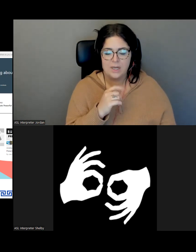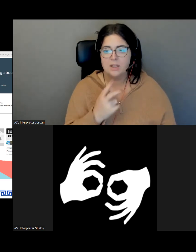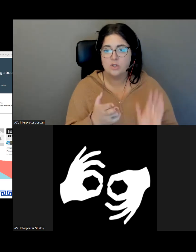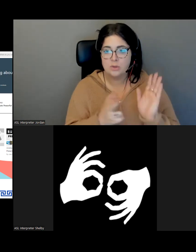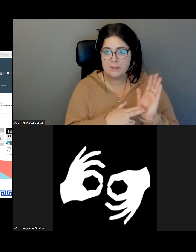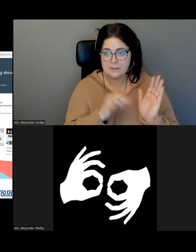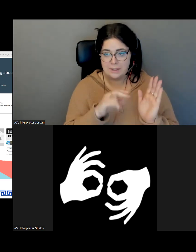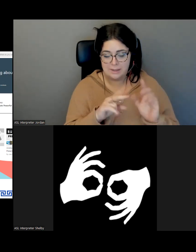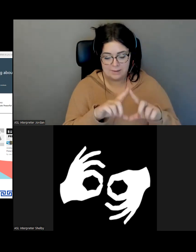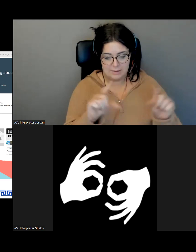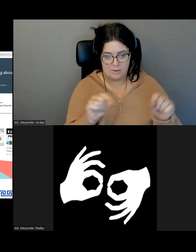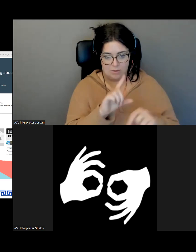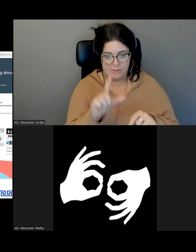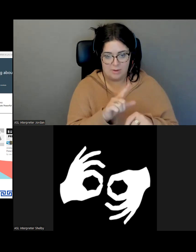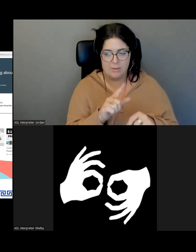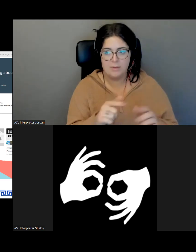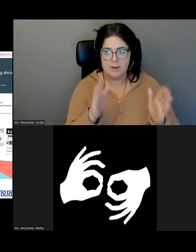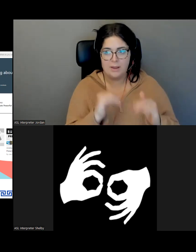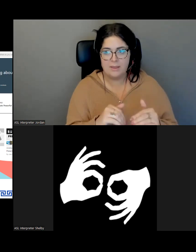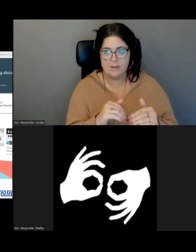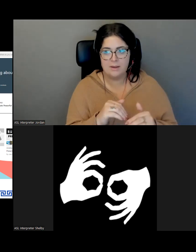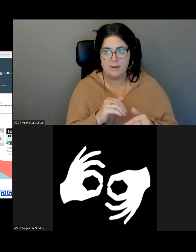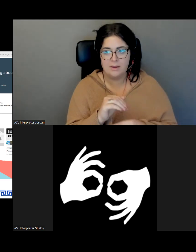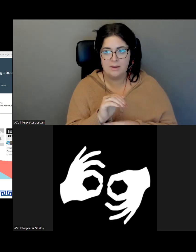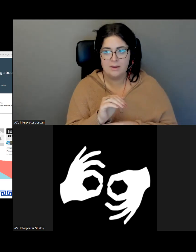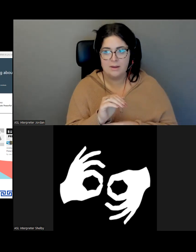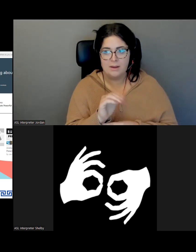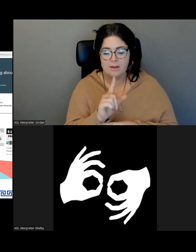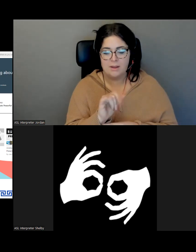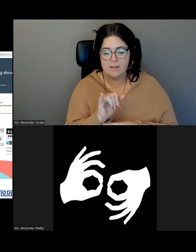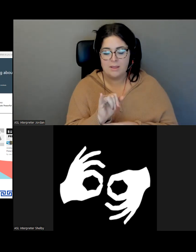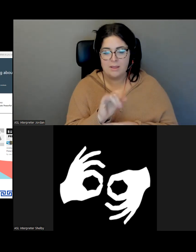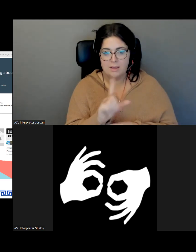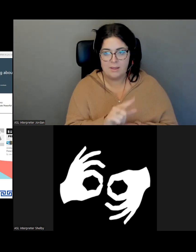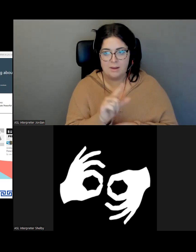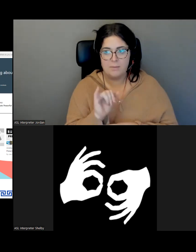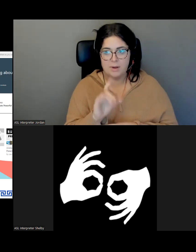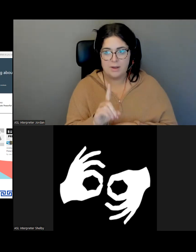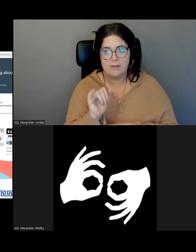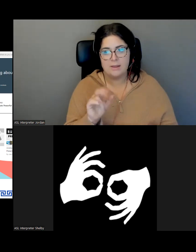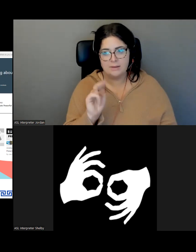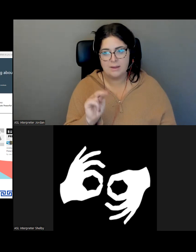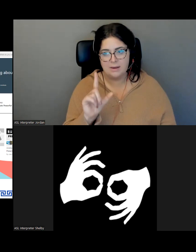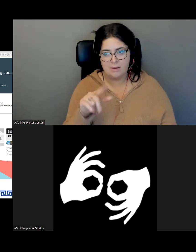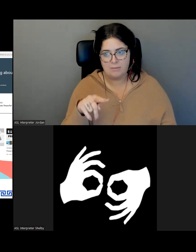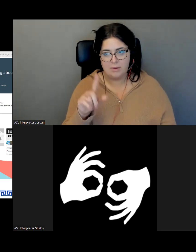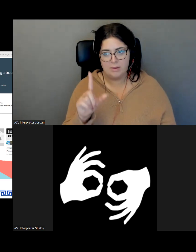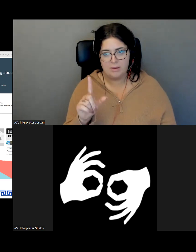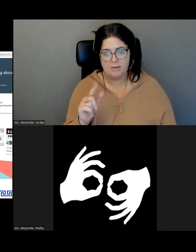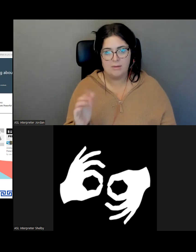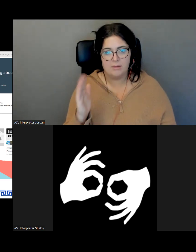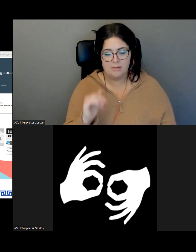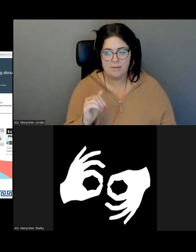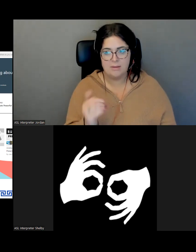then it's going to ask for an additional step, which is a library ID, which will be NLPL. And then it's going to ask